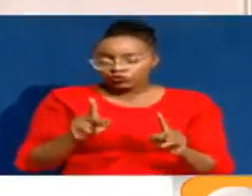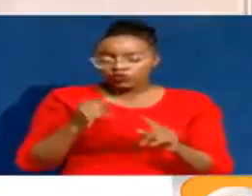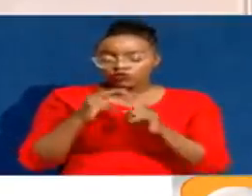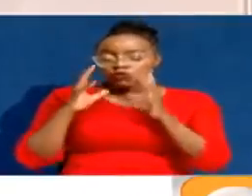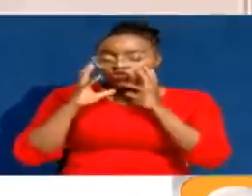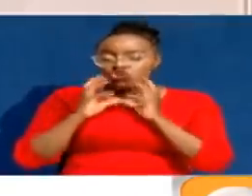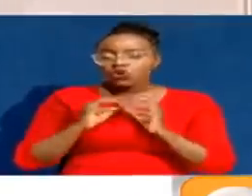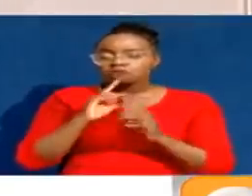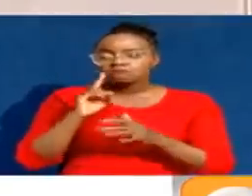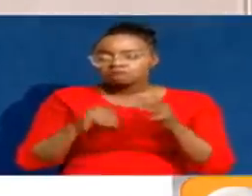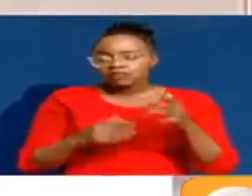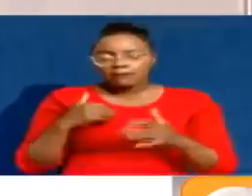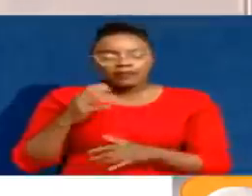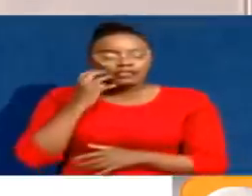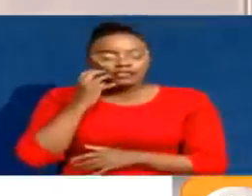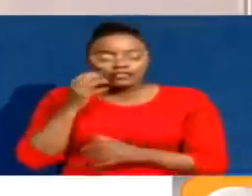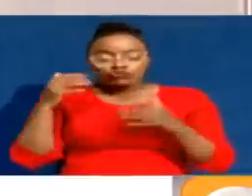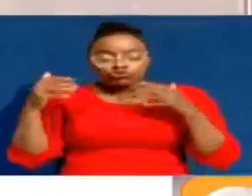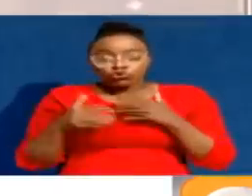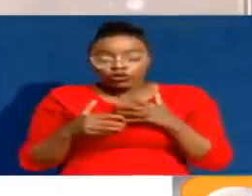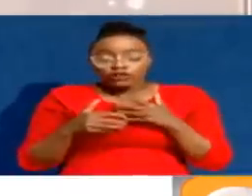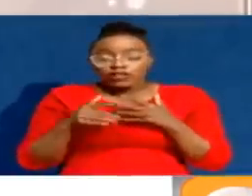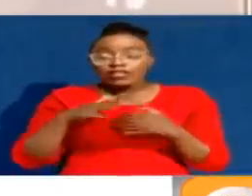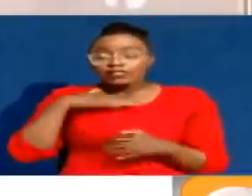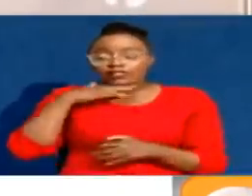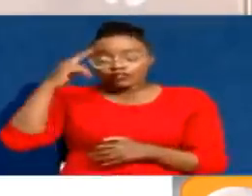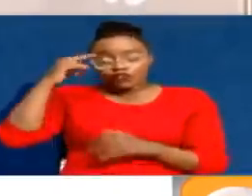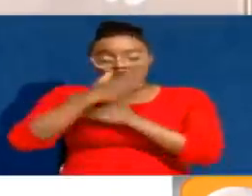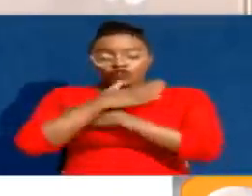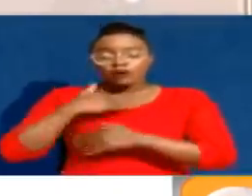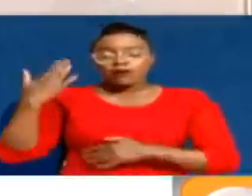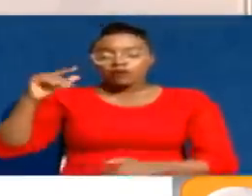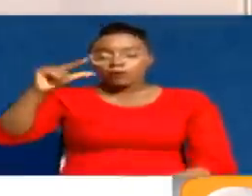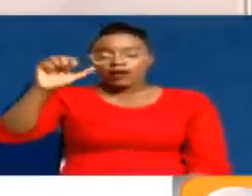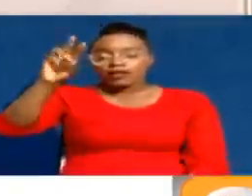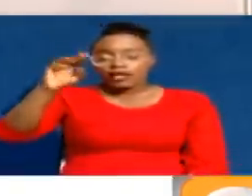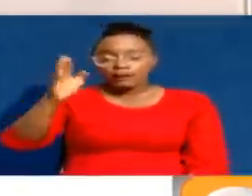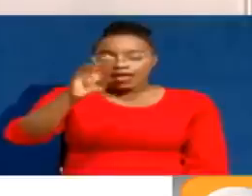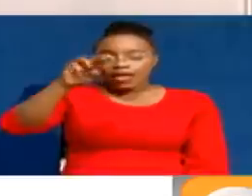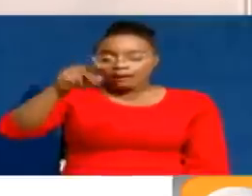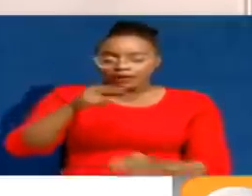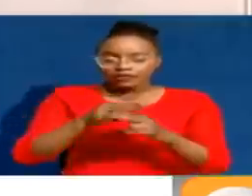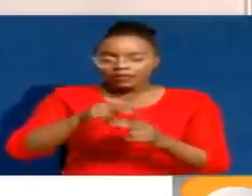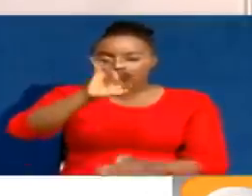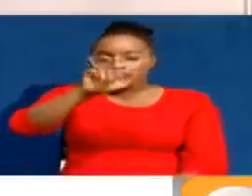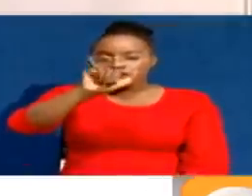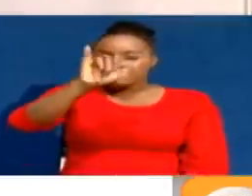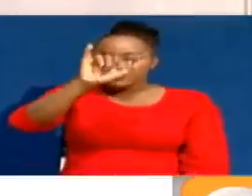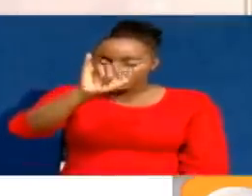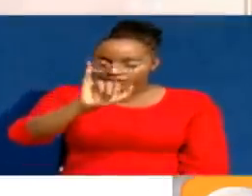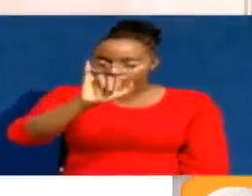that's Professor Nyang Nyong, who says, I'm extremely saddened by the shocking death of my friend, former Game Member of Parliament, Washington Jakoyo